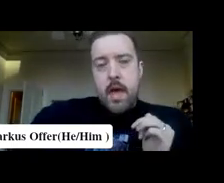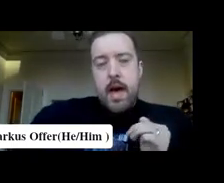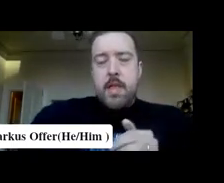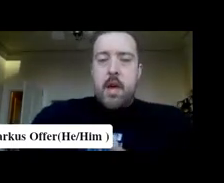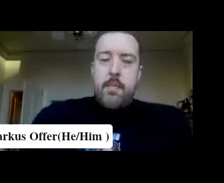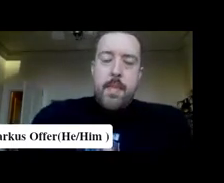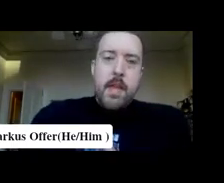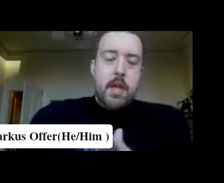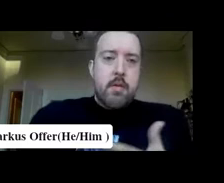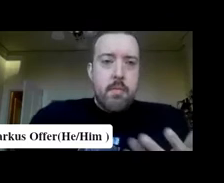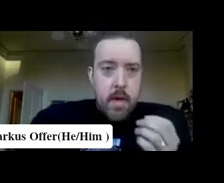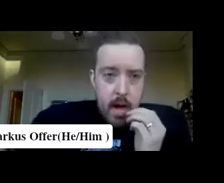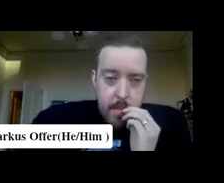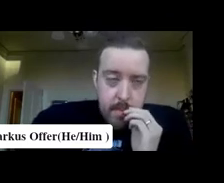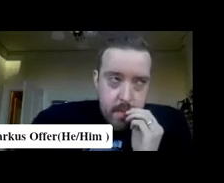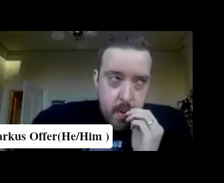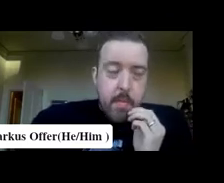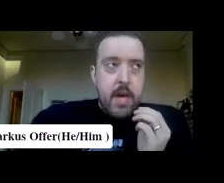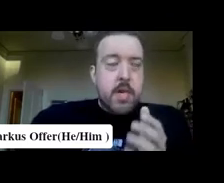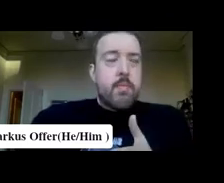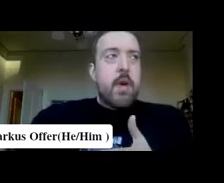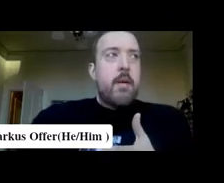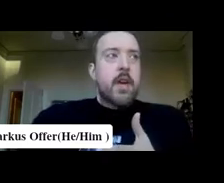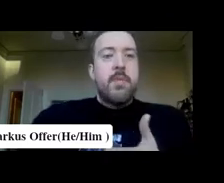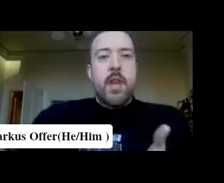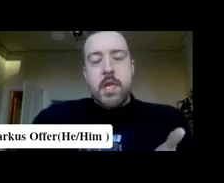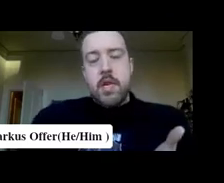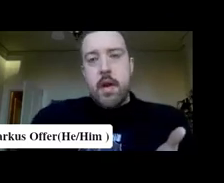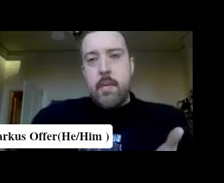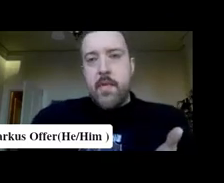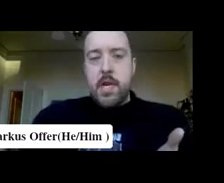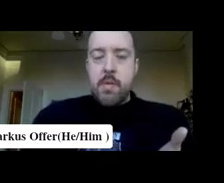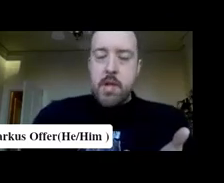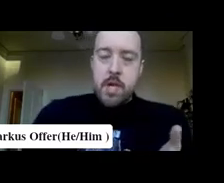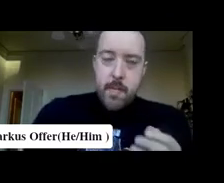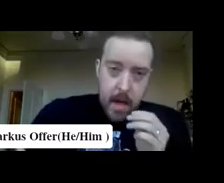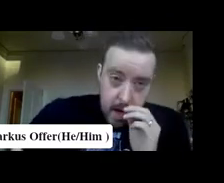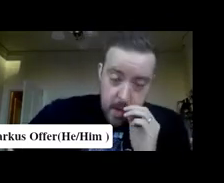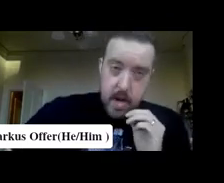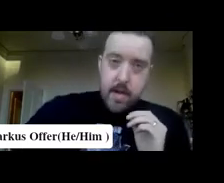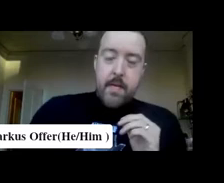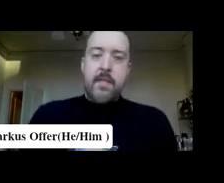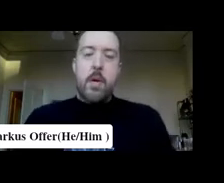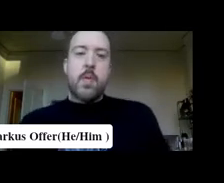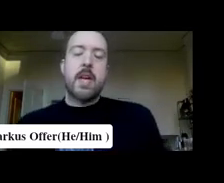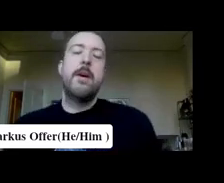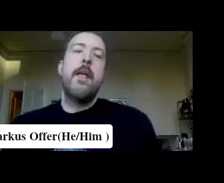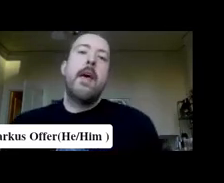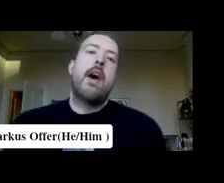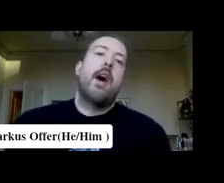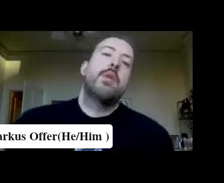COVID, that had needed workplace experience for 6 months at 25 hours a